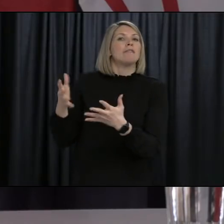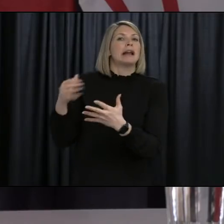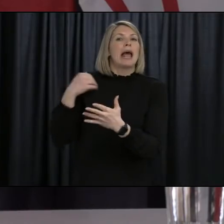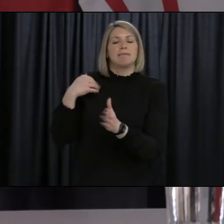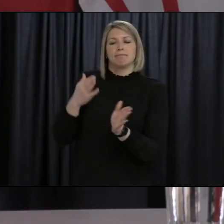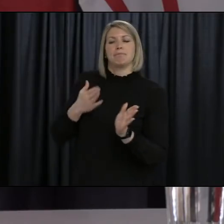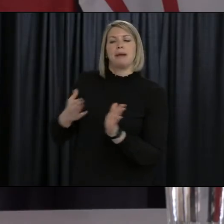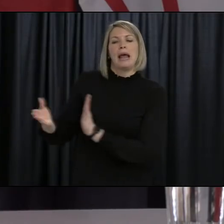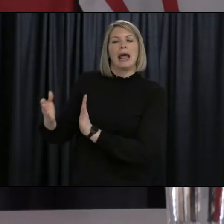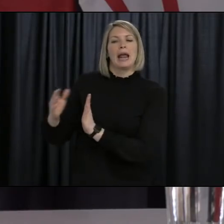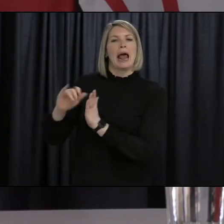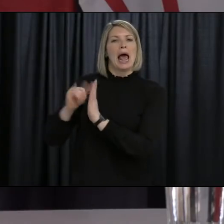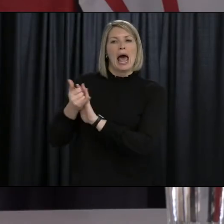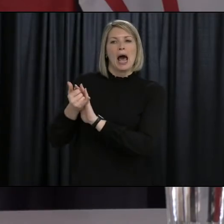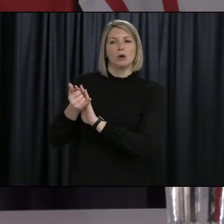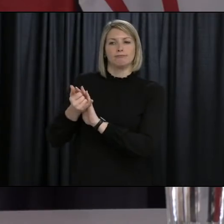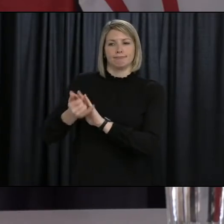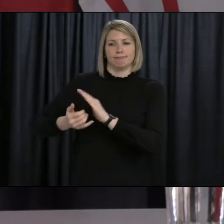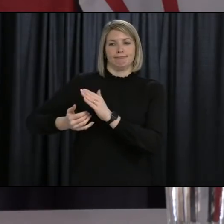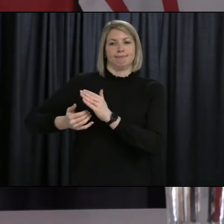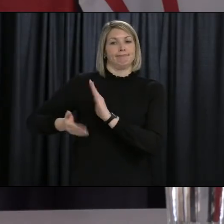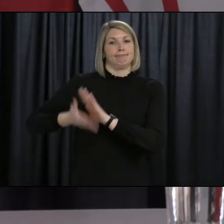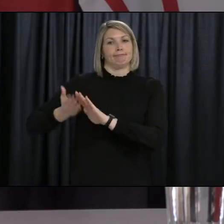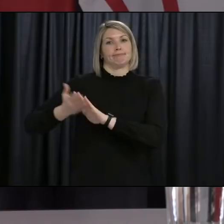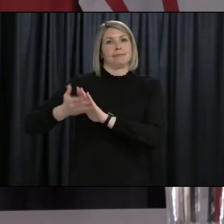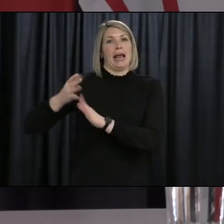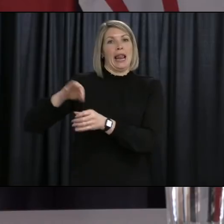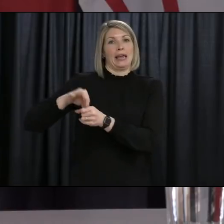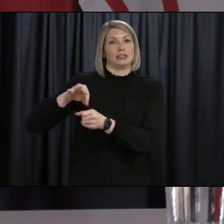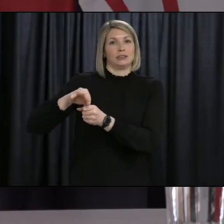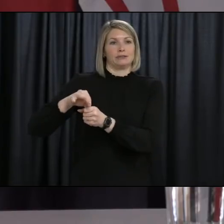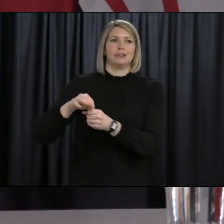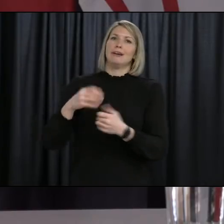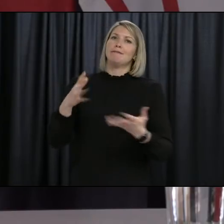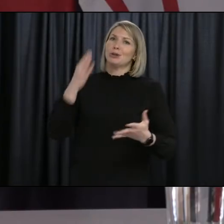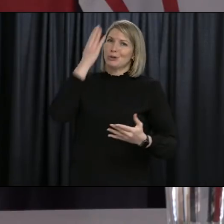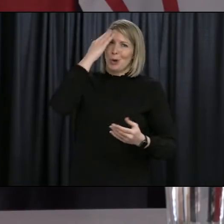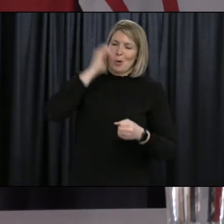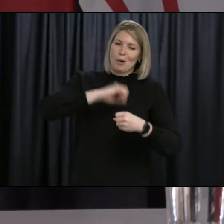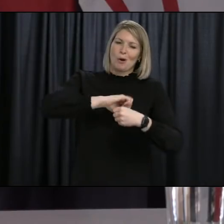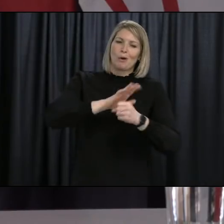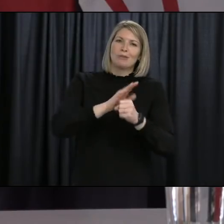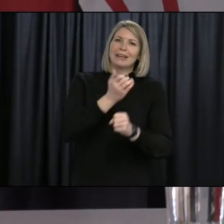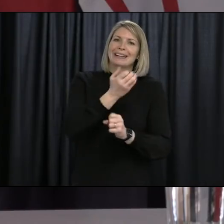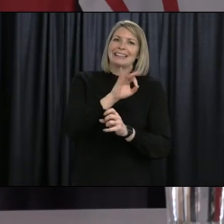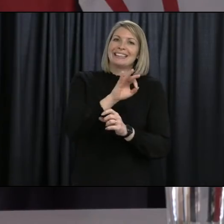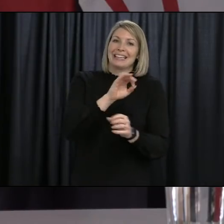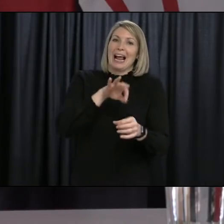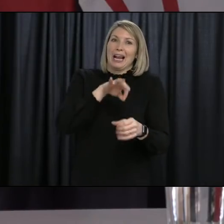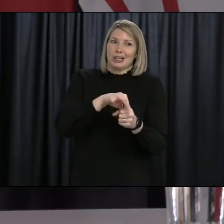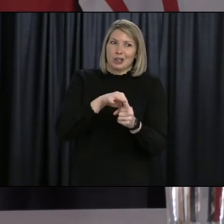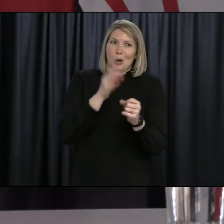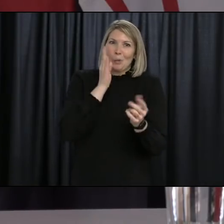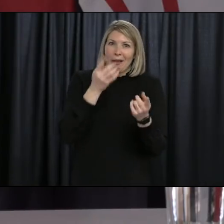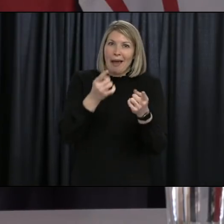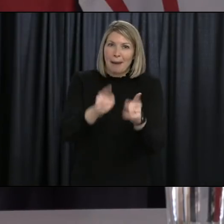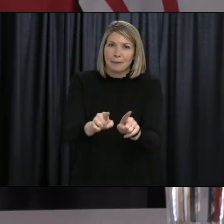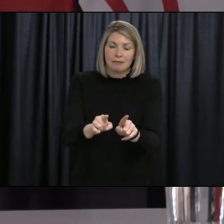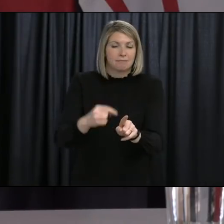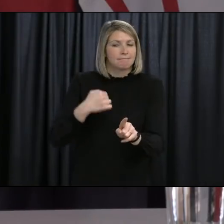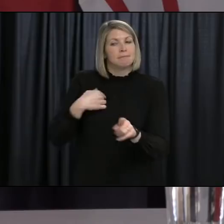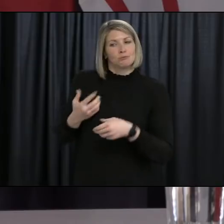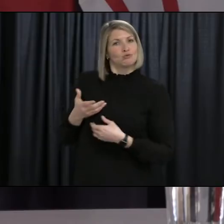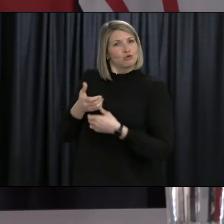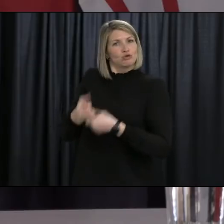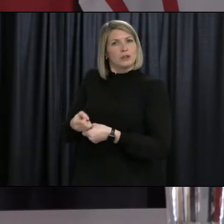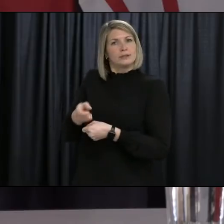scenarios in a COVID-19 election, which is what we are in. And I have faith in him and the